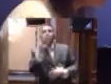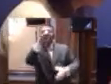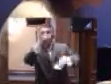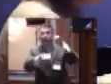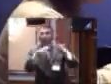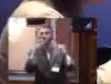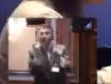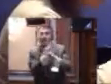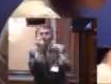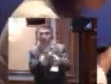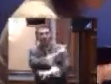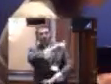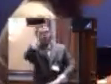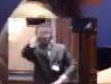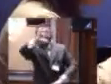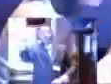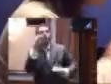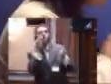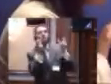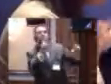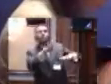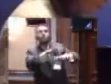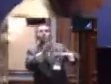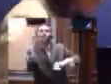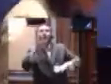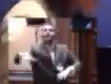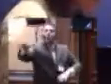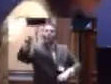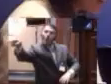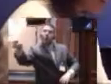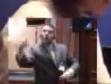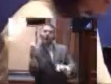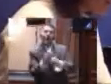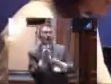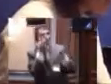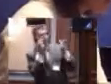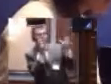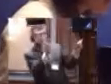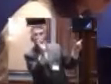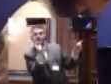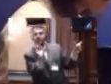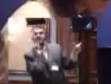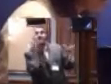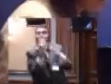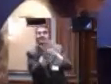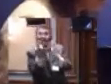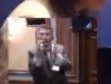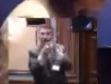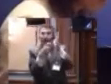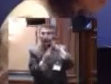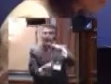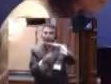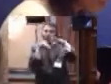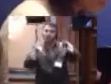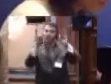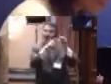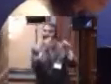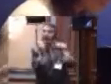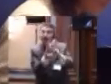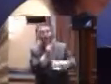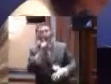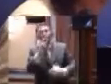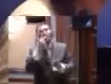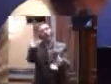of a constitution, and I'll bring it to a close in the next 3 minutes around that. In terms of the